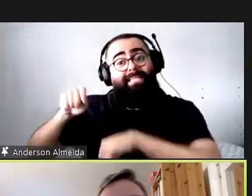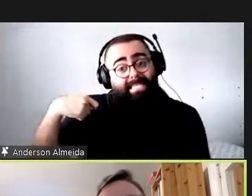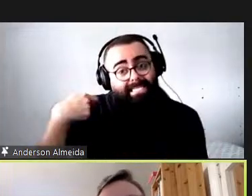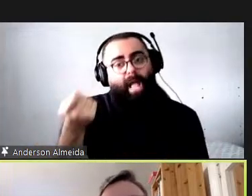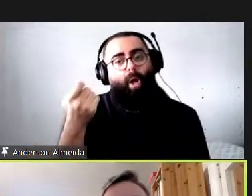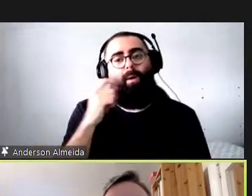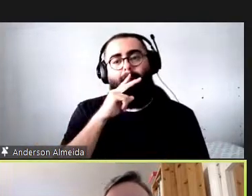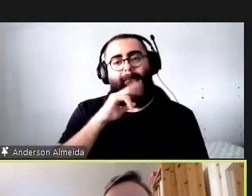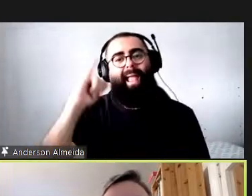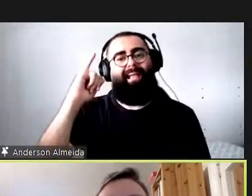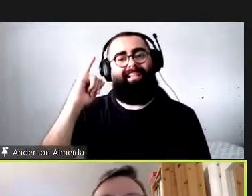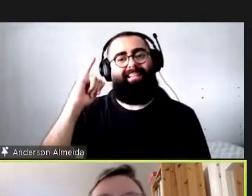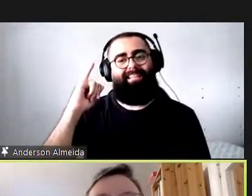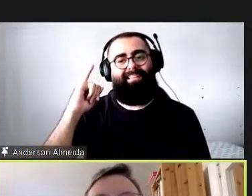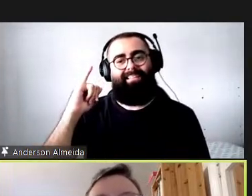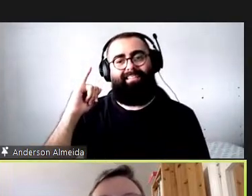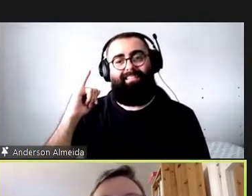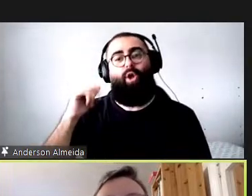highest.